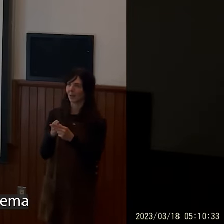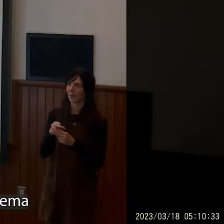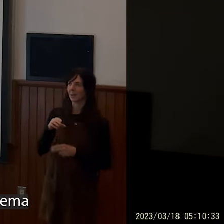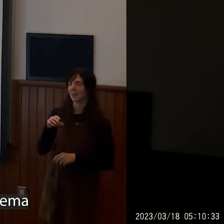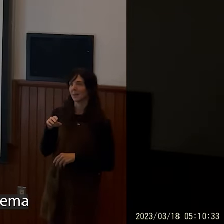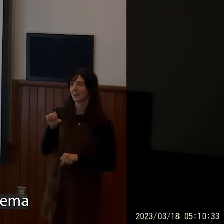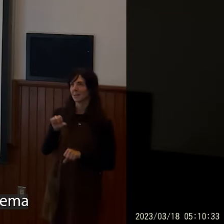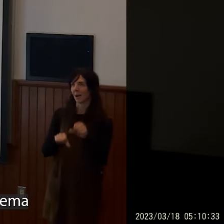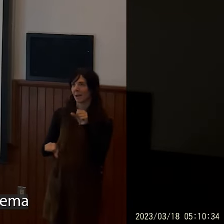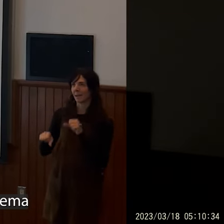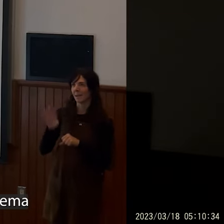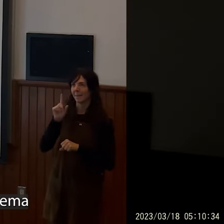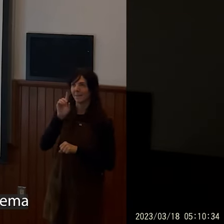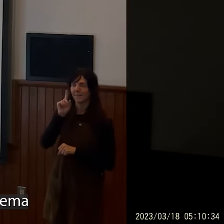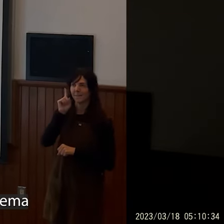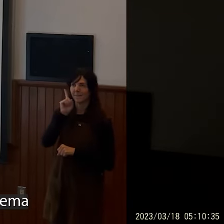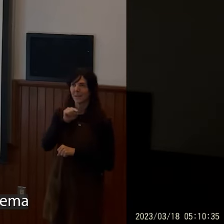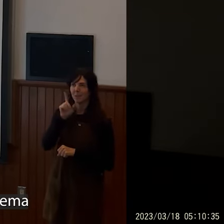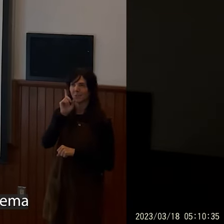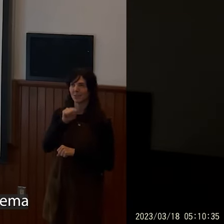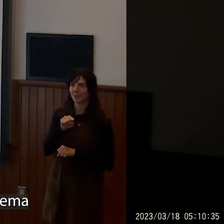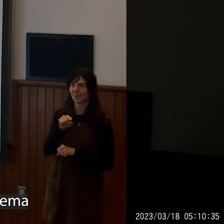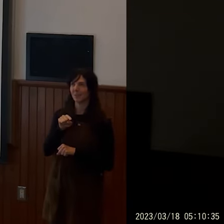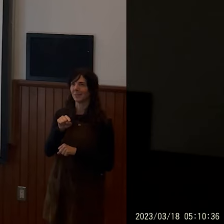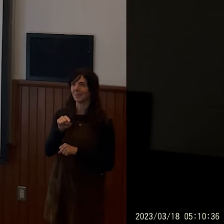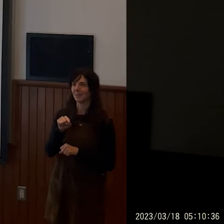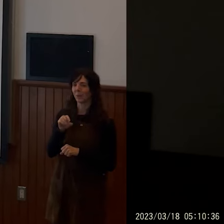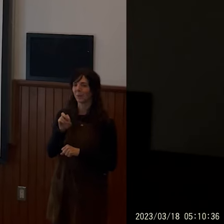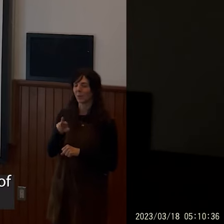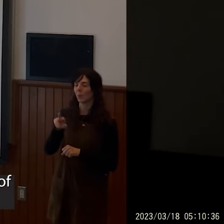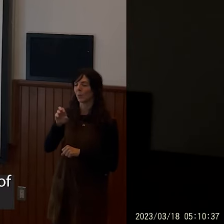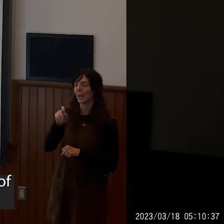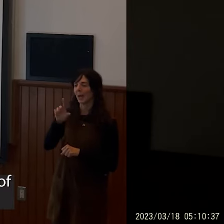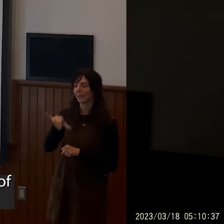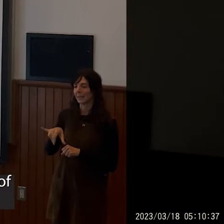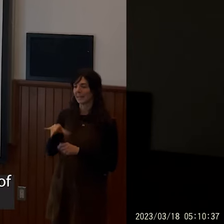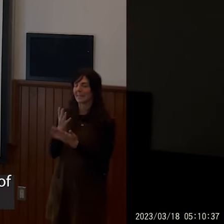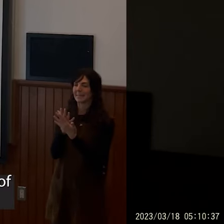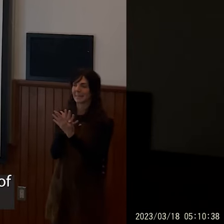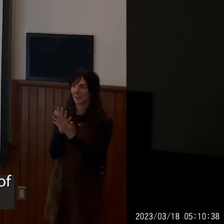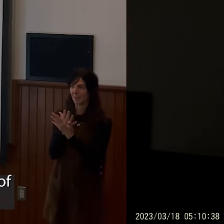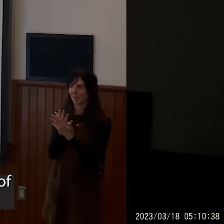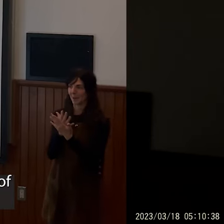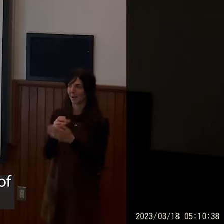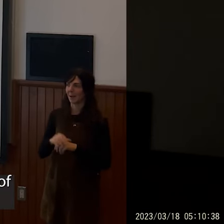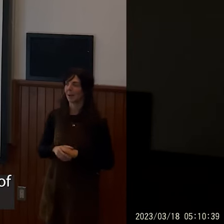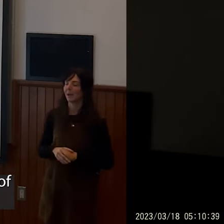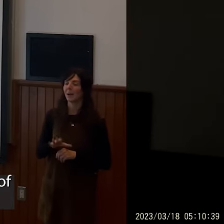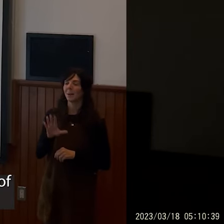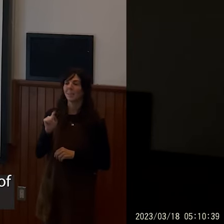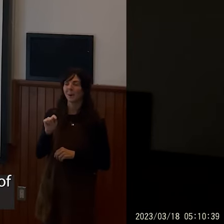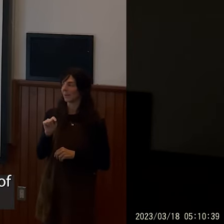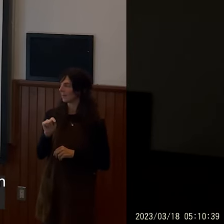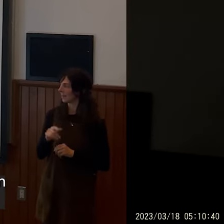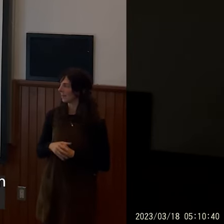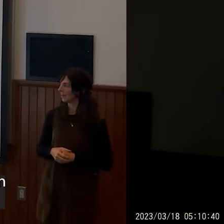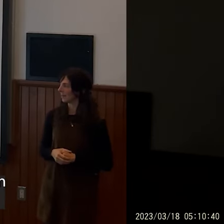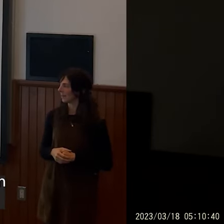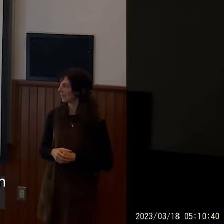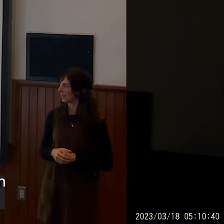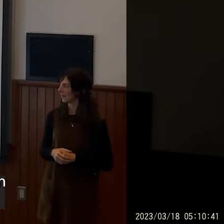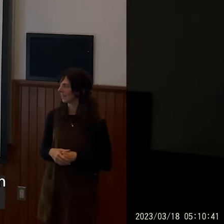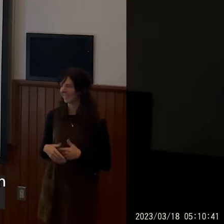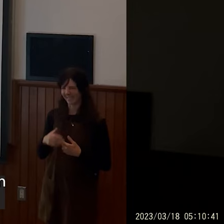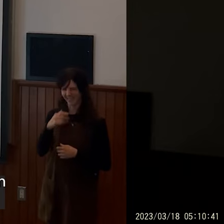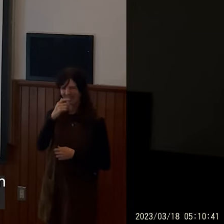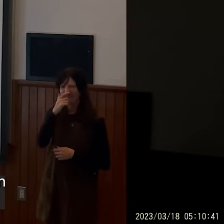sci-fi viral old reality cinema. By the way, I do have to sort of invent my own